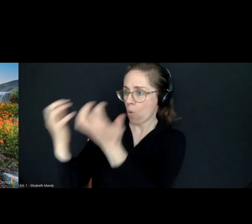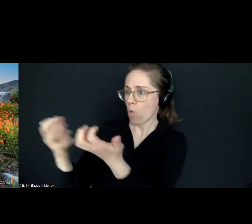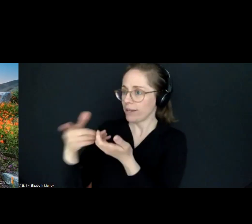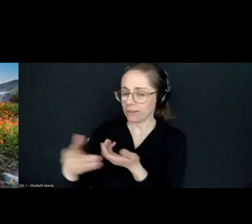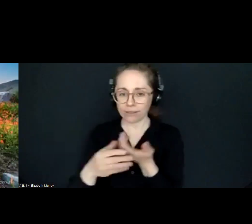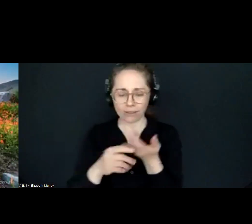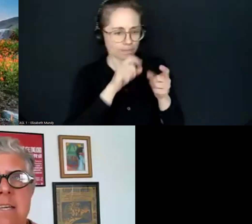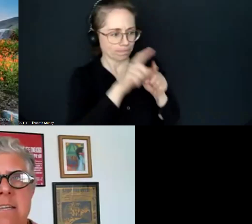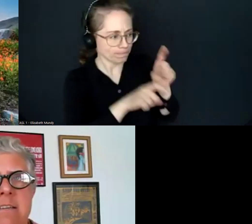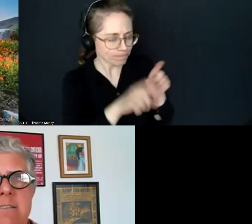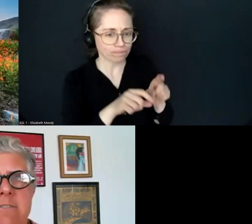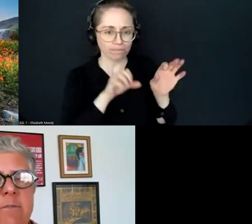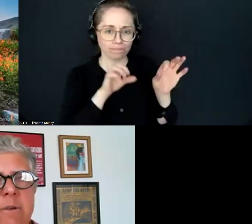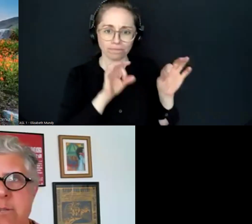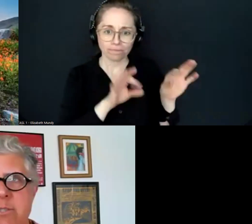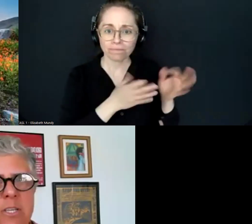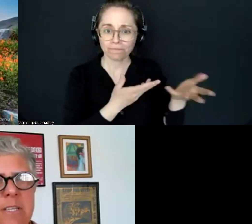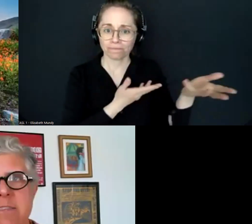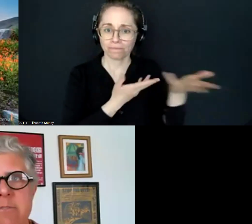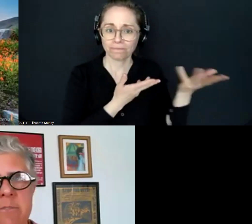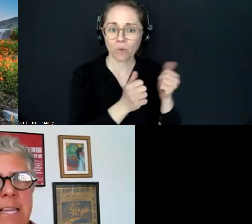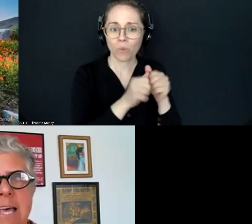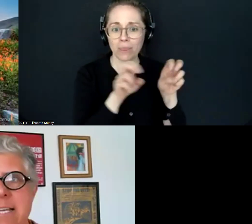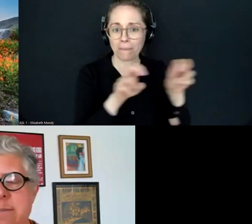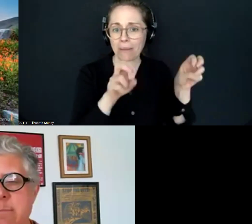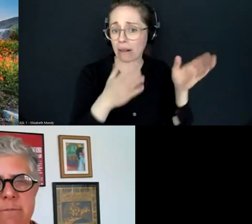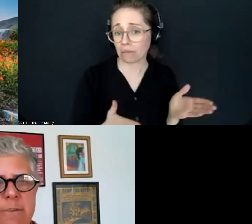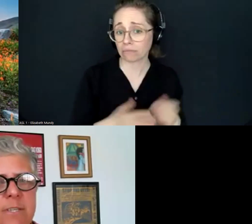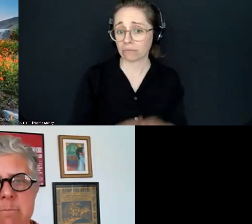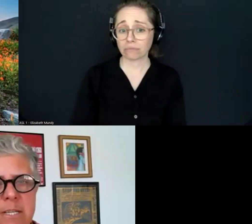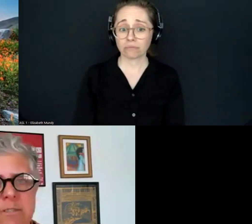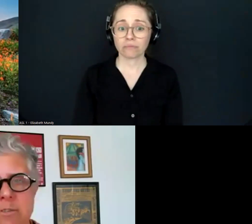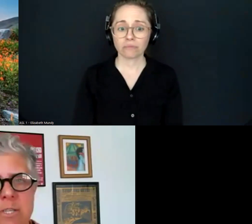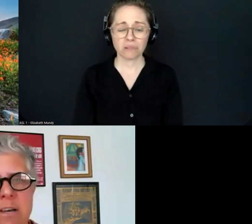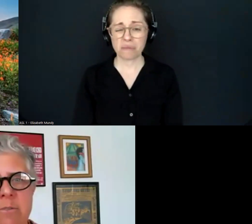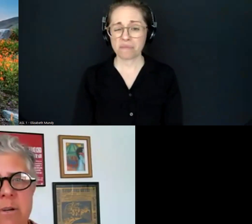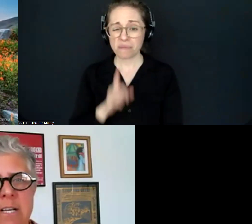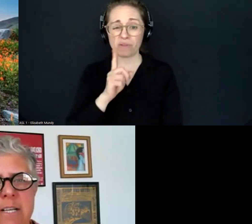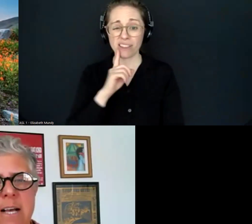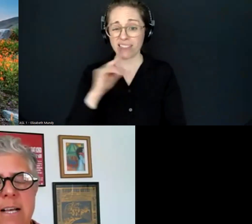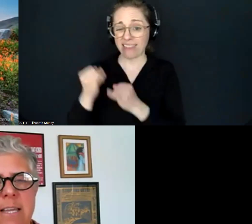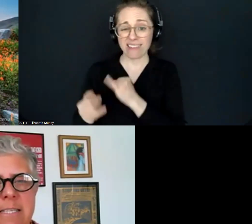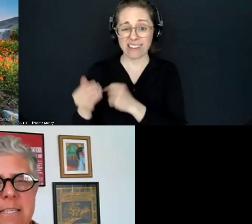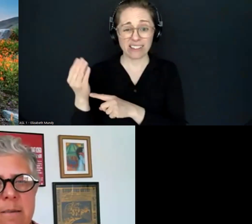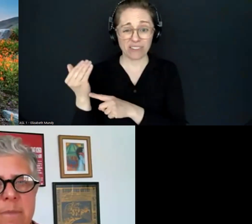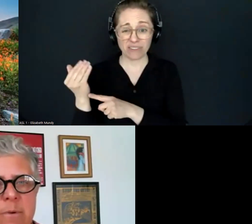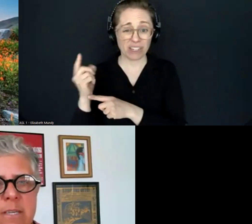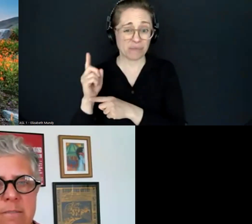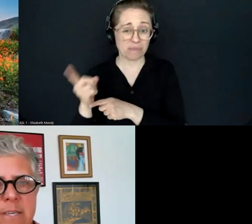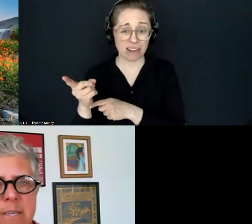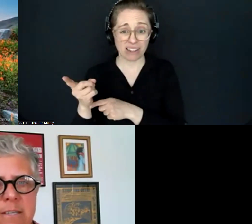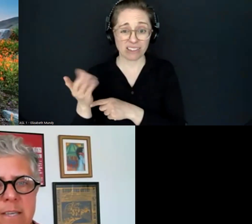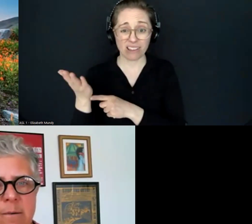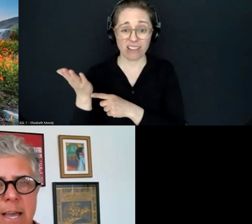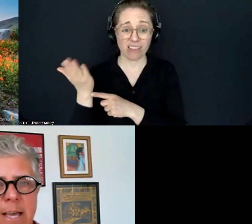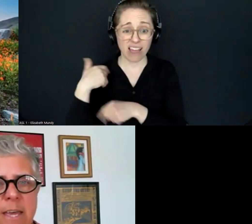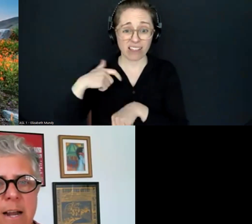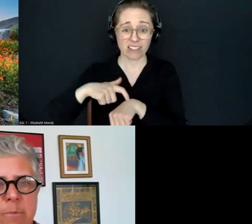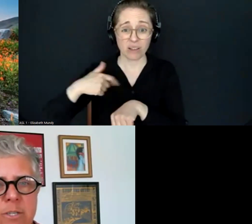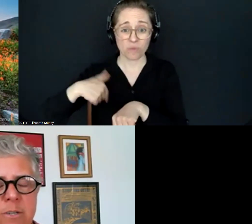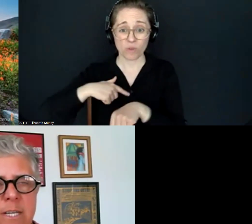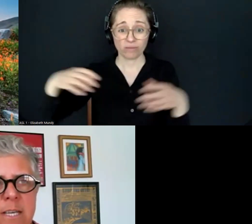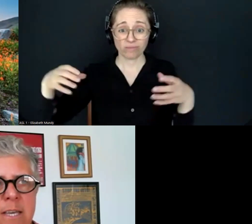feedback. And, it was just at that last maybe 15 minutes or so last time that we convened that we